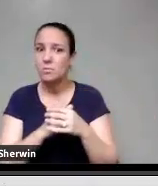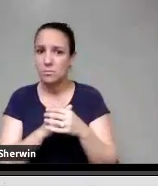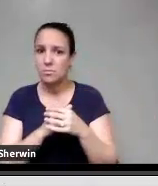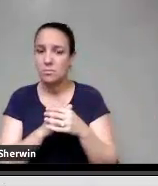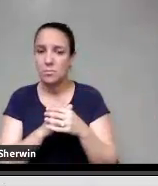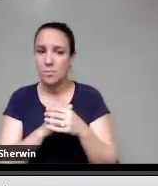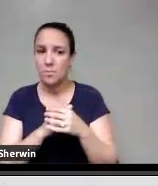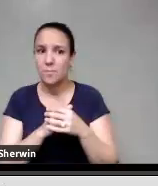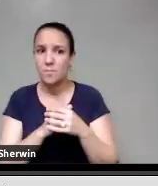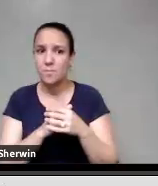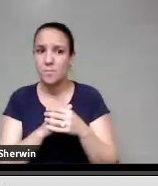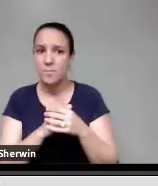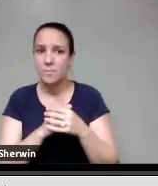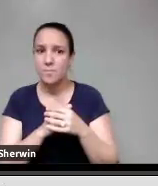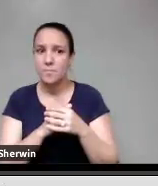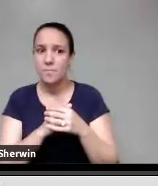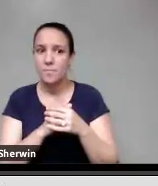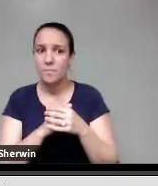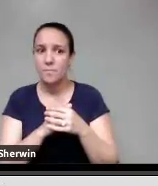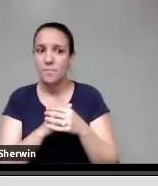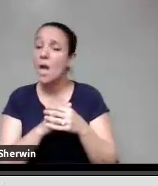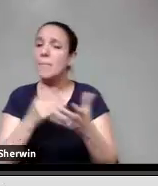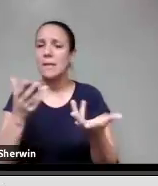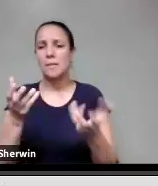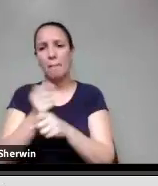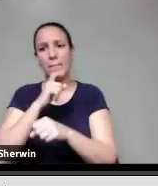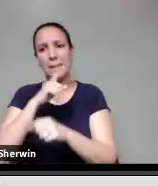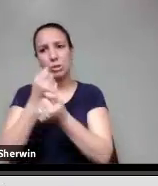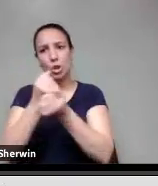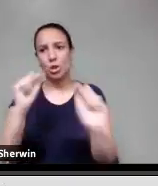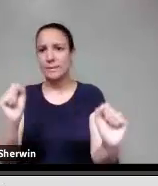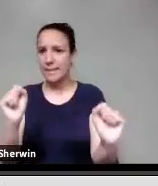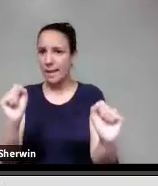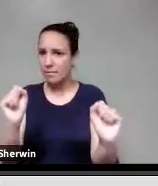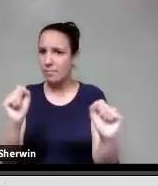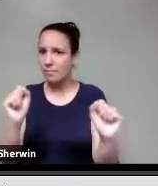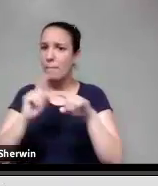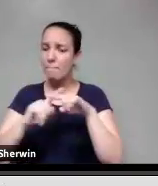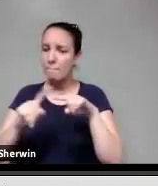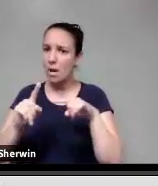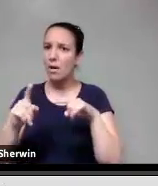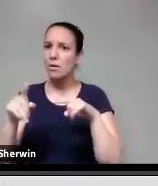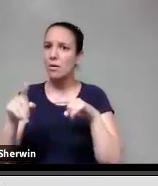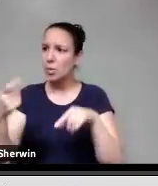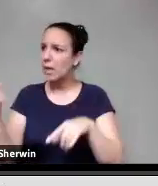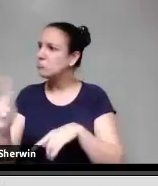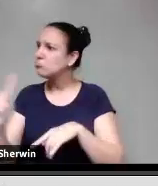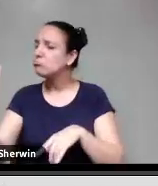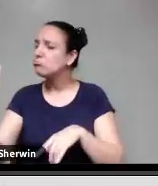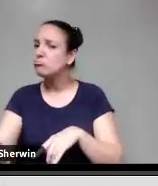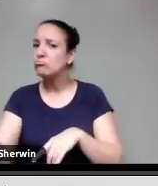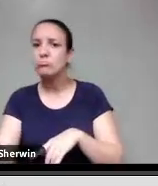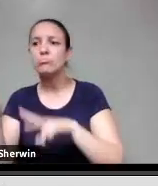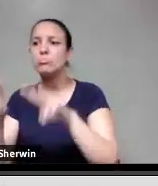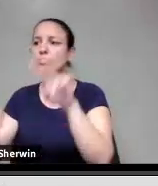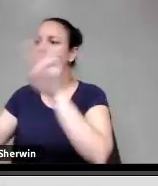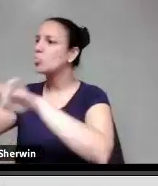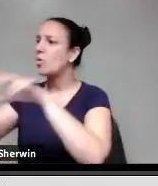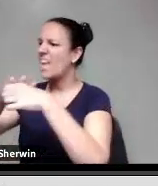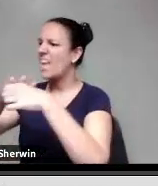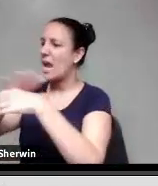they live or hang out. Obviously, you want to be aware of safety features. You're not going to do this at night. You are going to go with somebody else. I